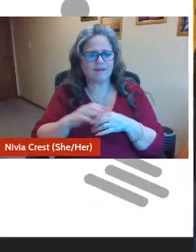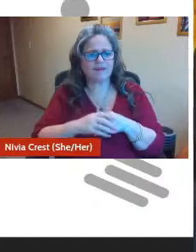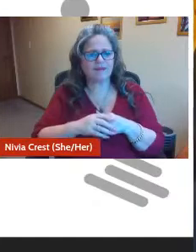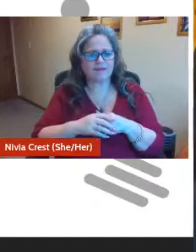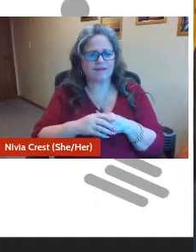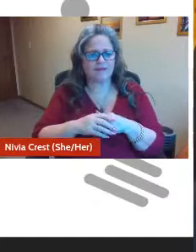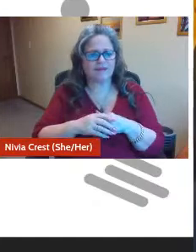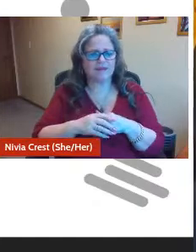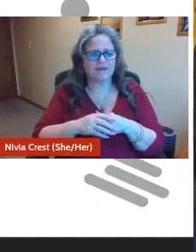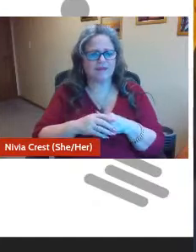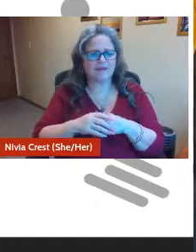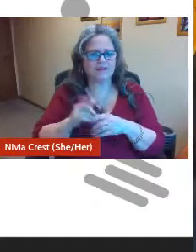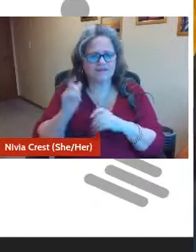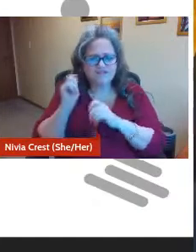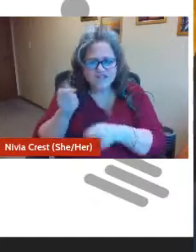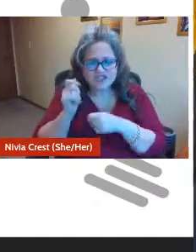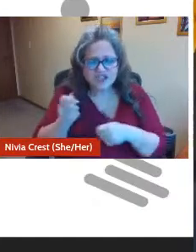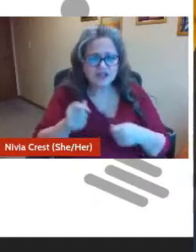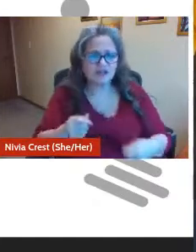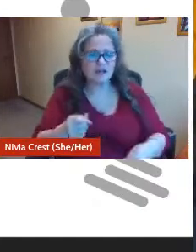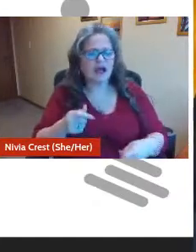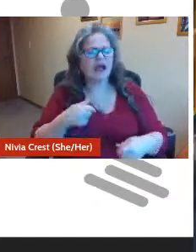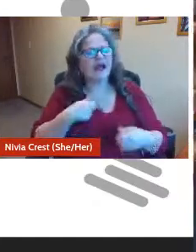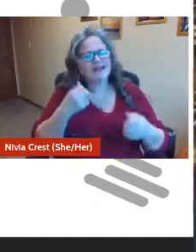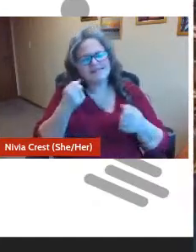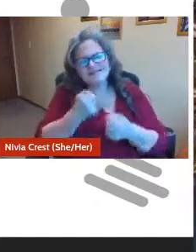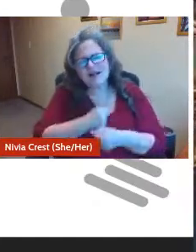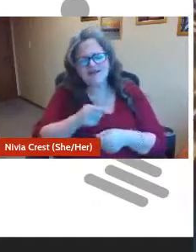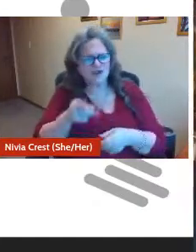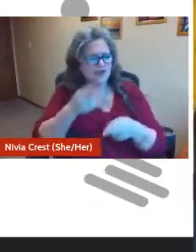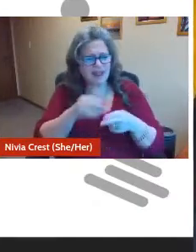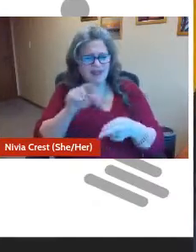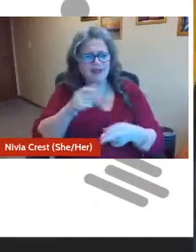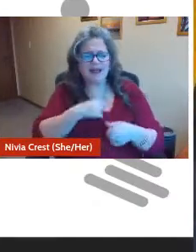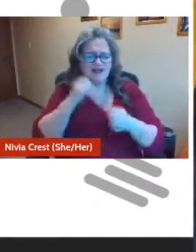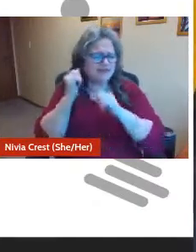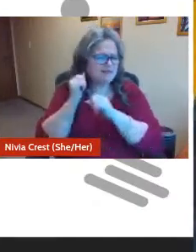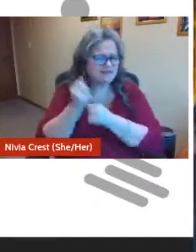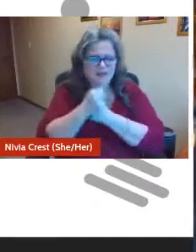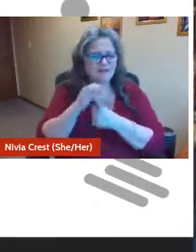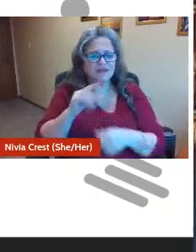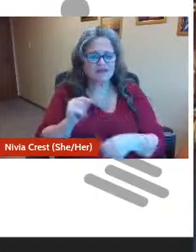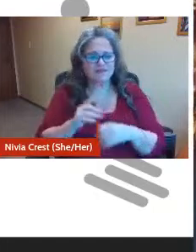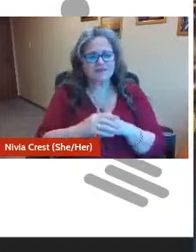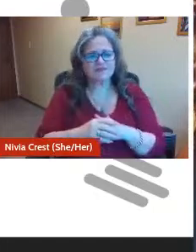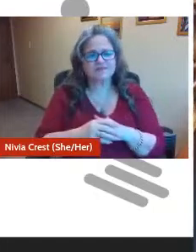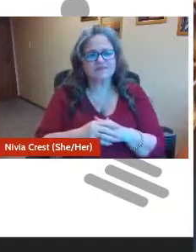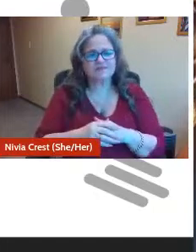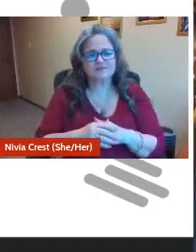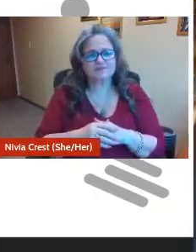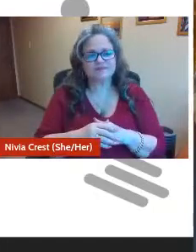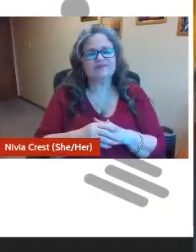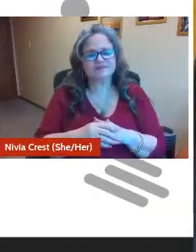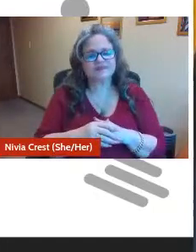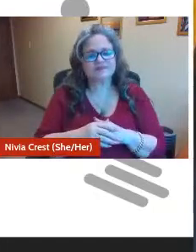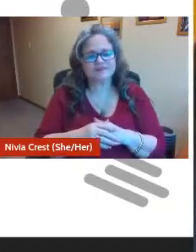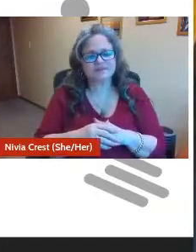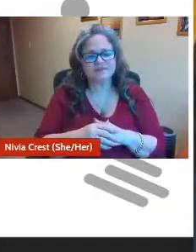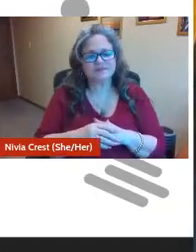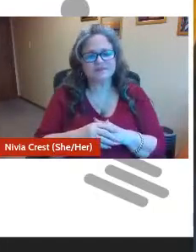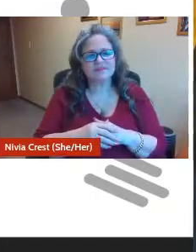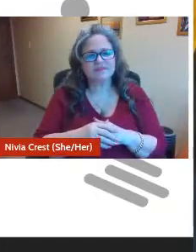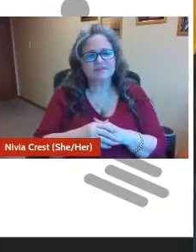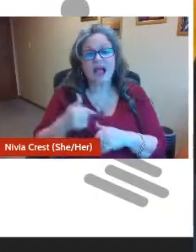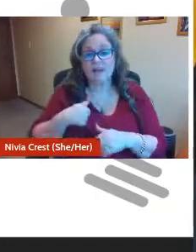fishing, you name it. I love to do all that kind of stuff with me and my daughter here. So I love to, I'm on the